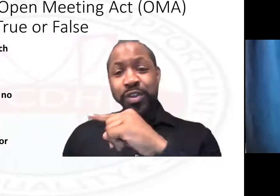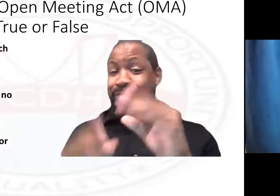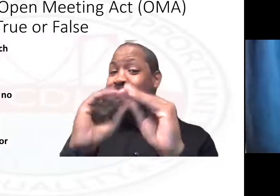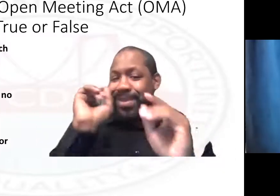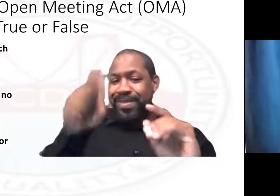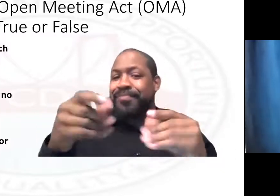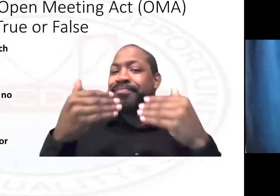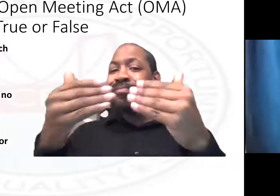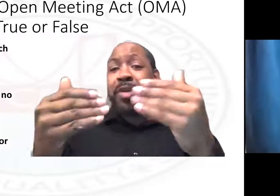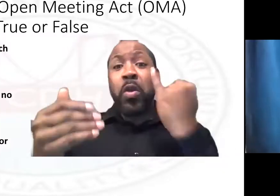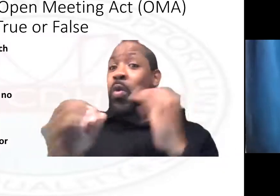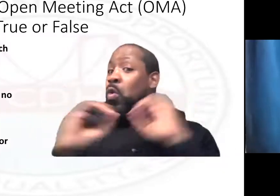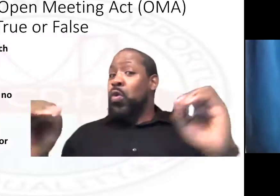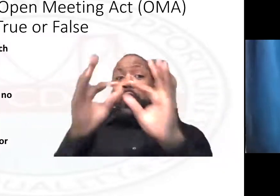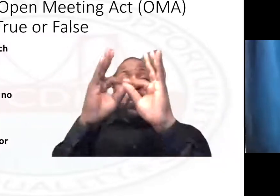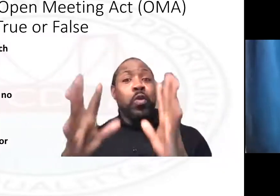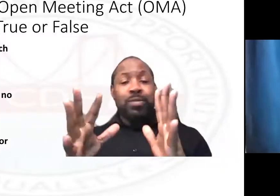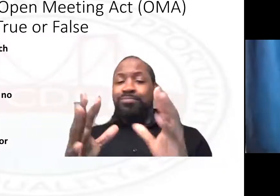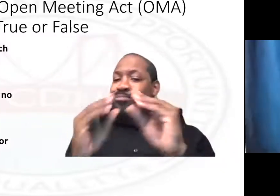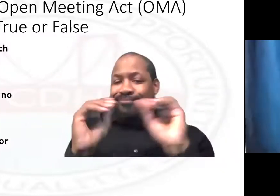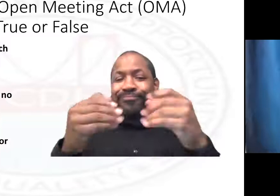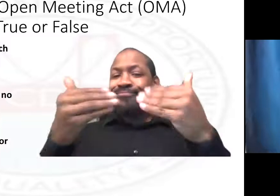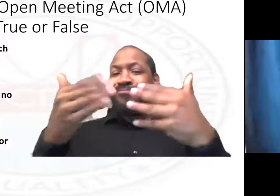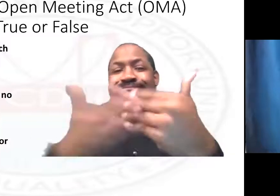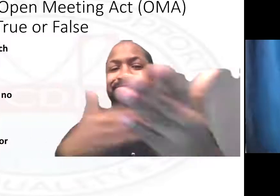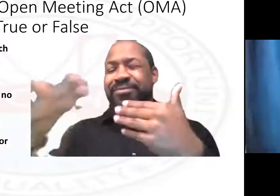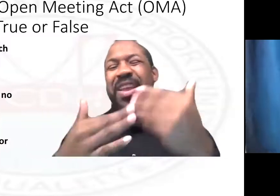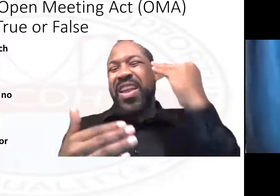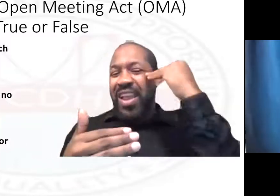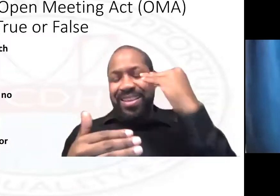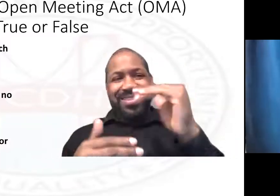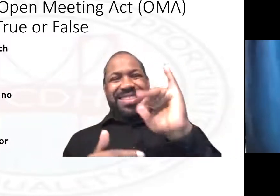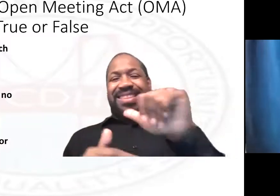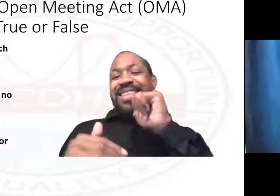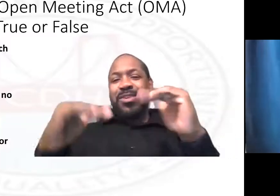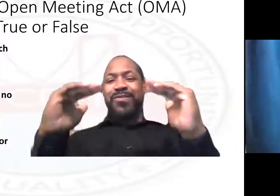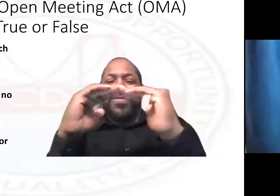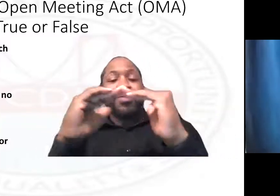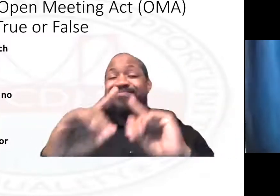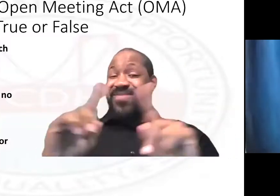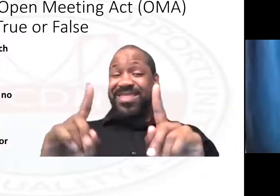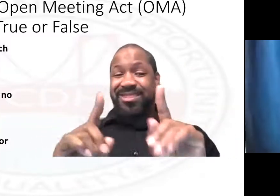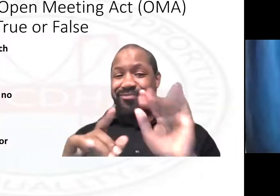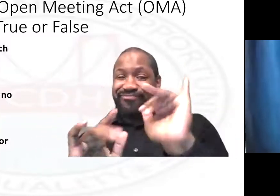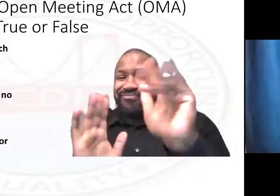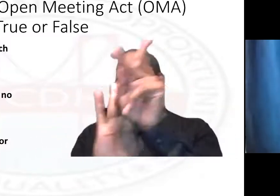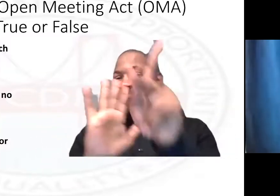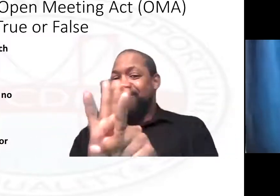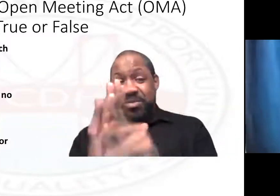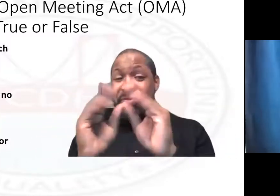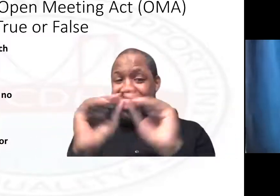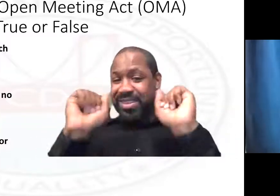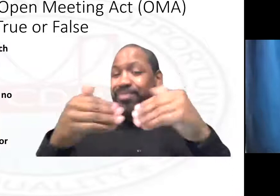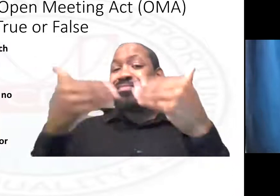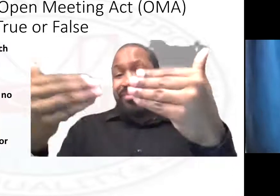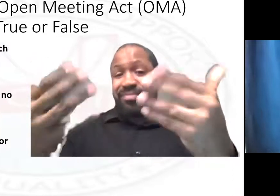no interpreter. That's actually false. You could go ahead without an interpreter. I know that that's